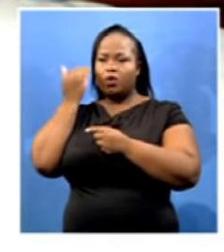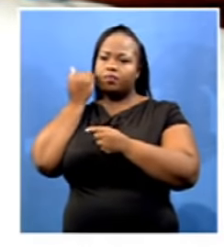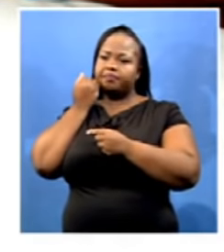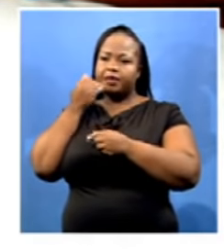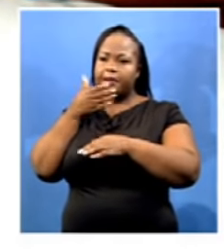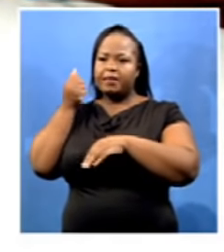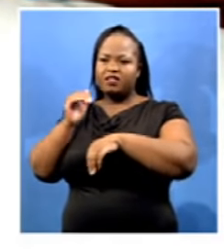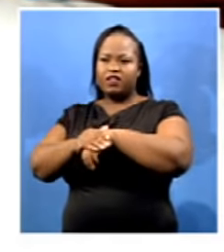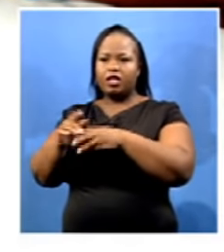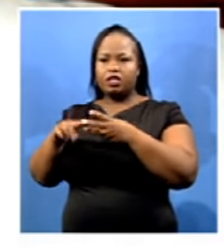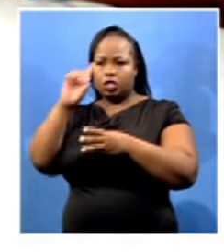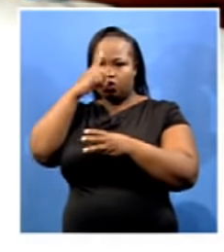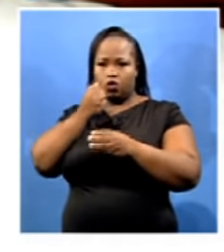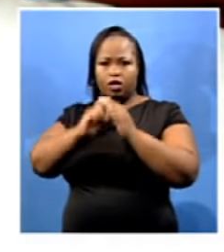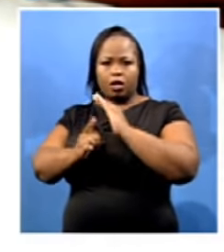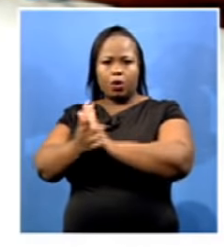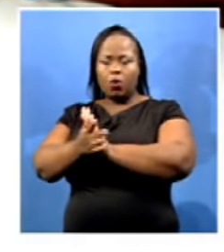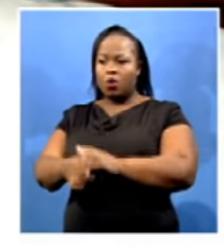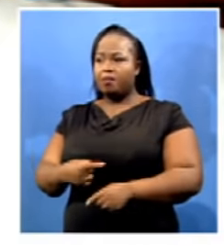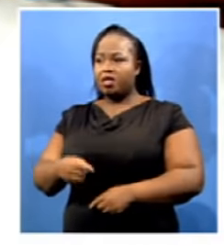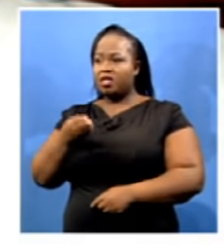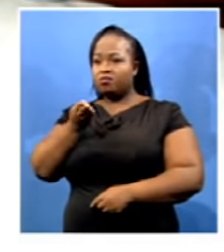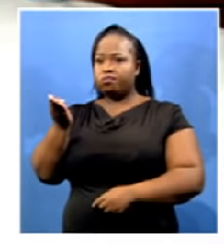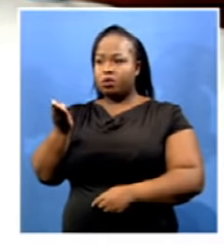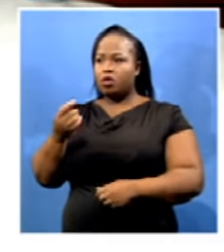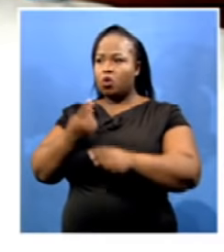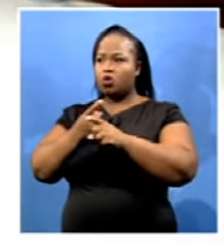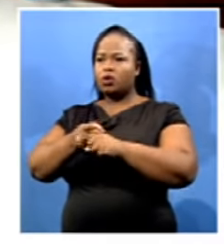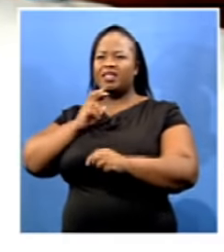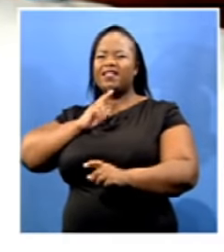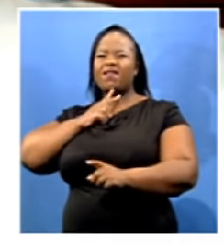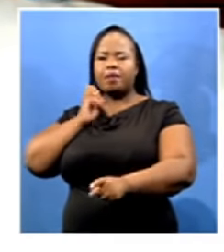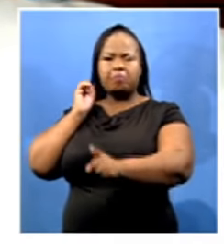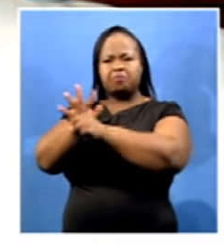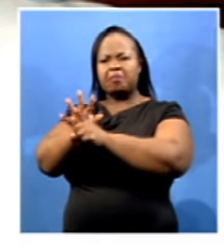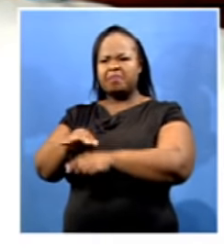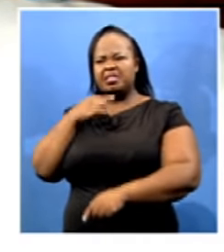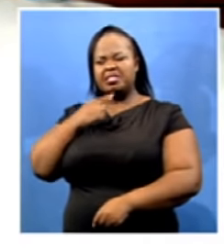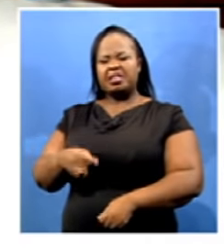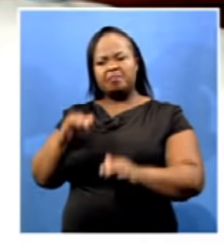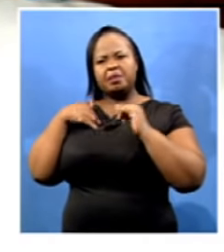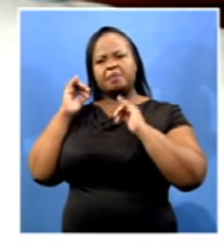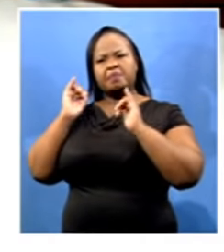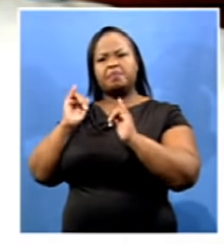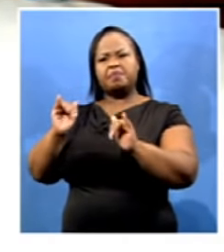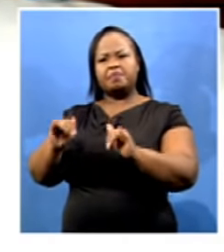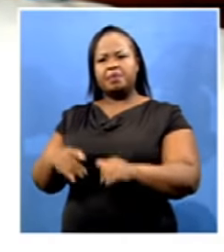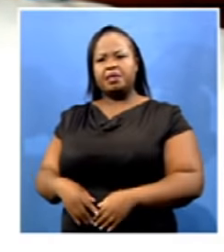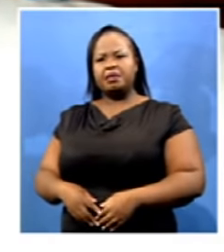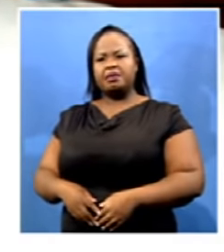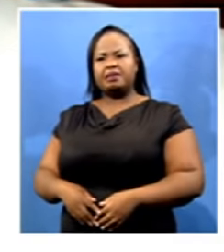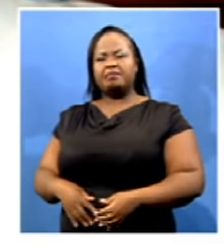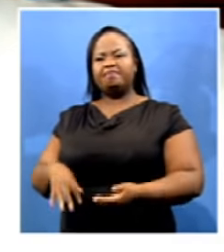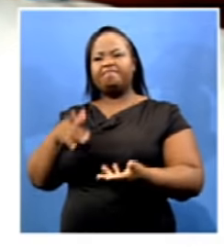and his daughter-in-law, launched nothing short of a verbal attack on me. They called me disgusting. They called me lots